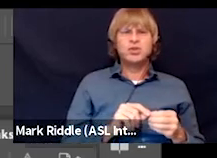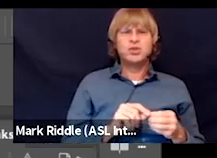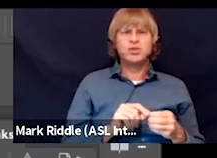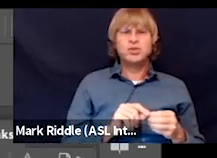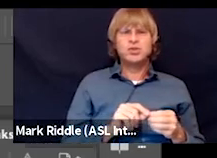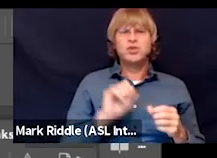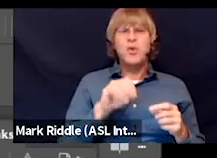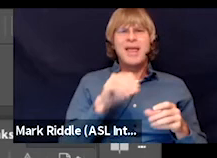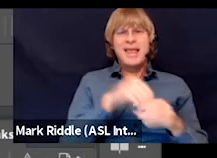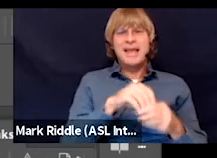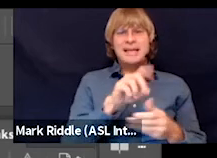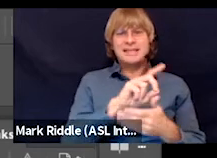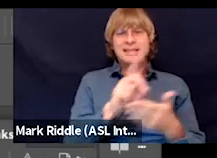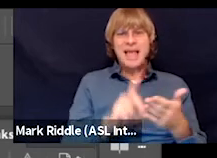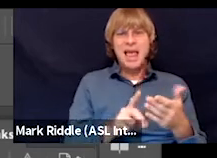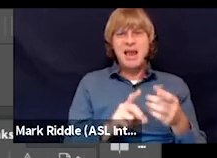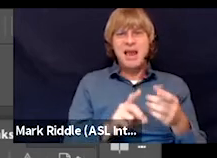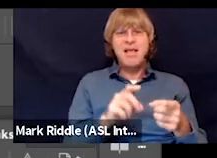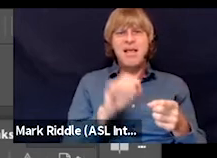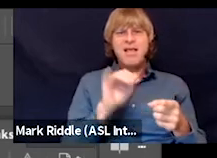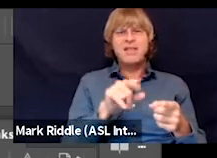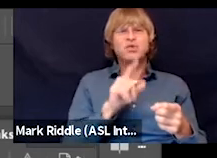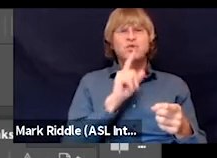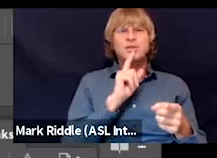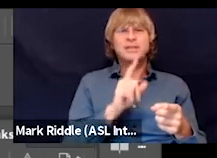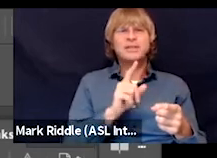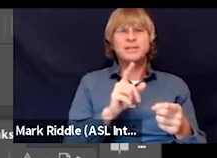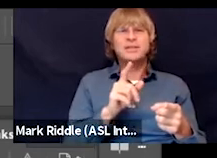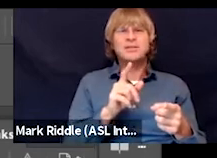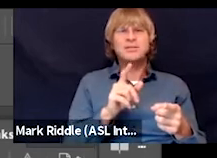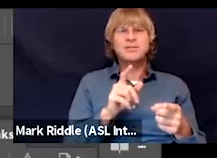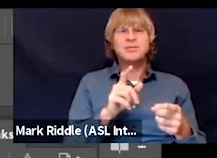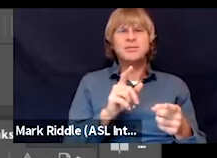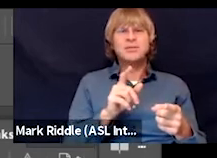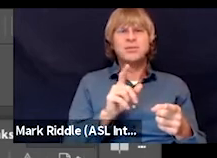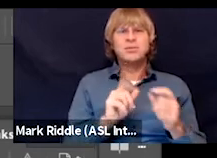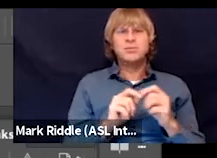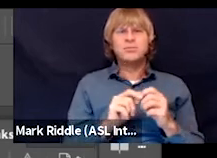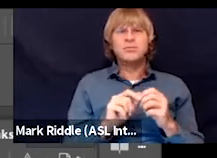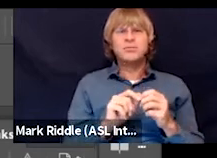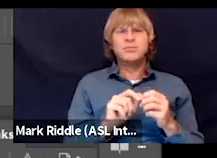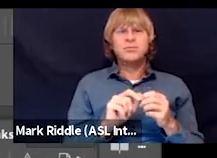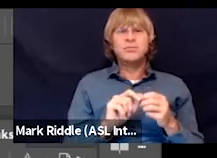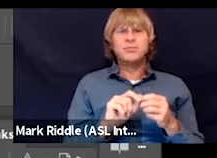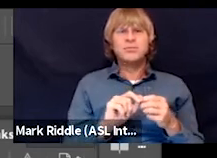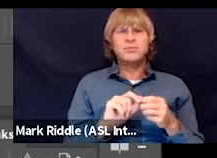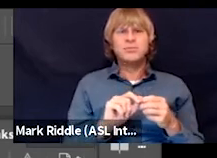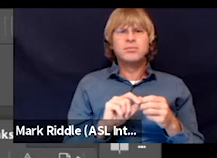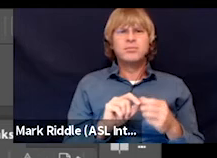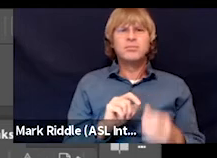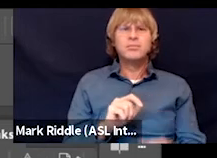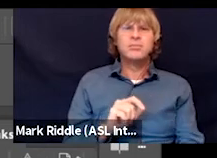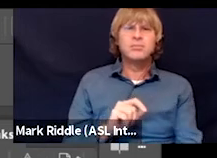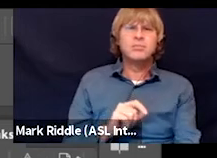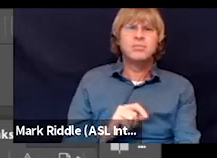in InDesign, this is really, whoops, hold on.